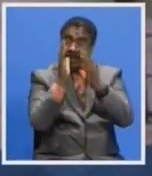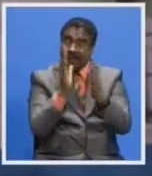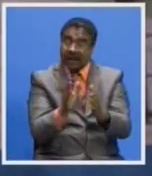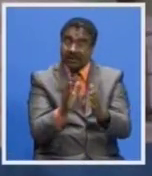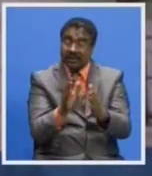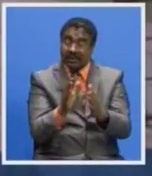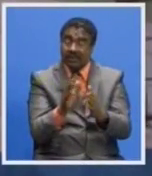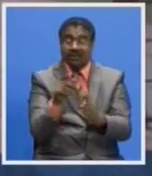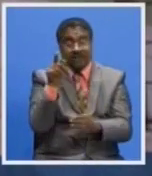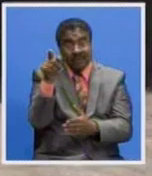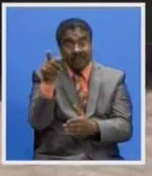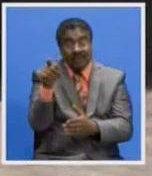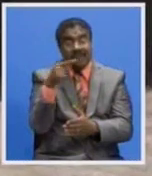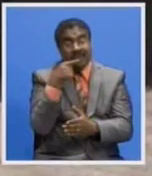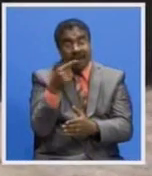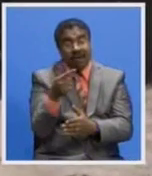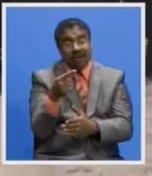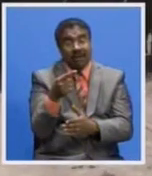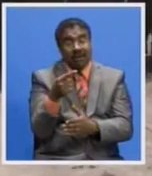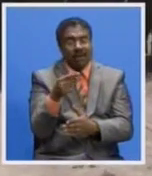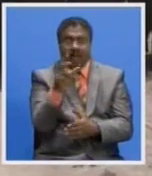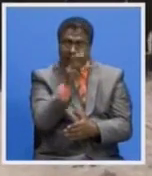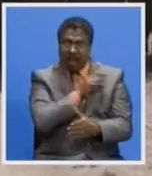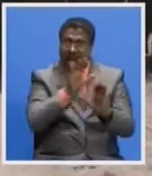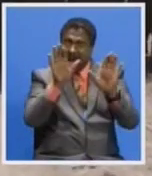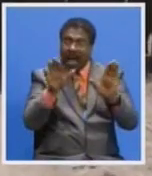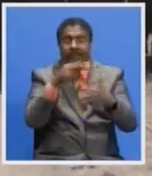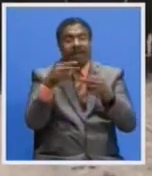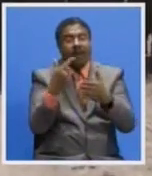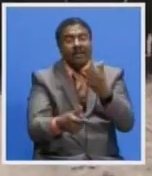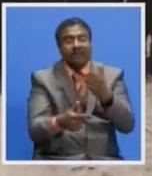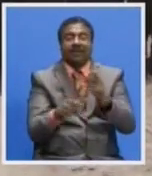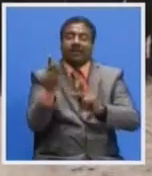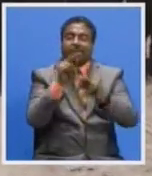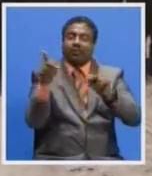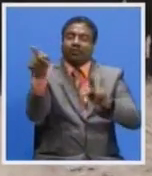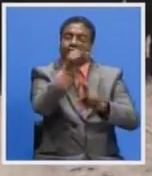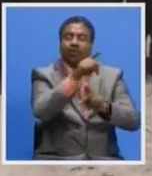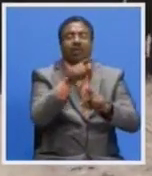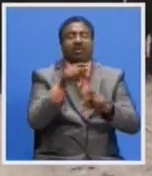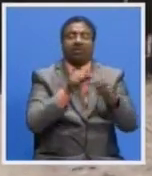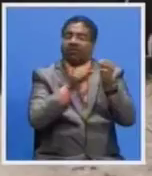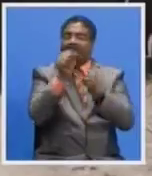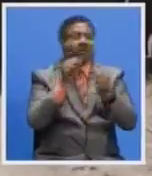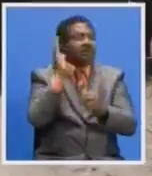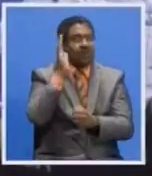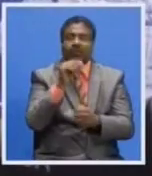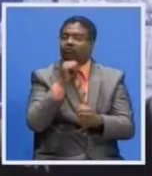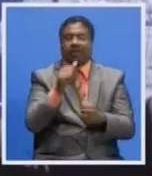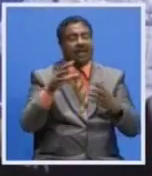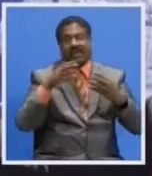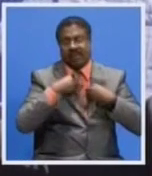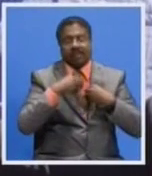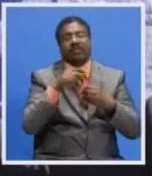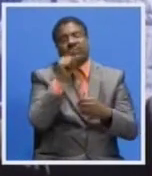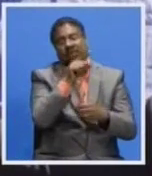Post, Mr. Kapeso said the presence of the police is an assurance to the people of Katuba that violence will not be condoned. And we